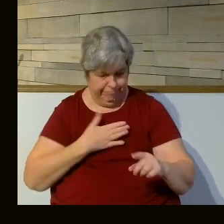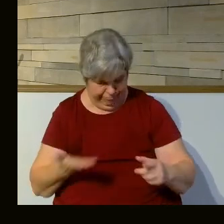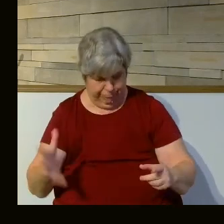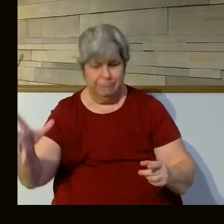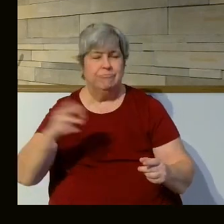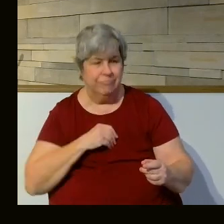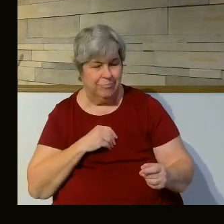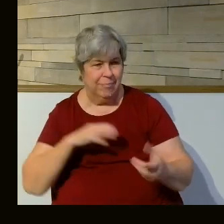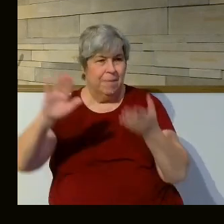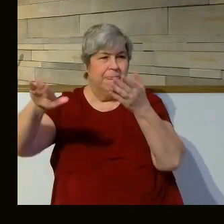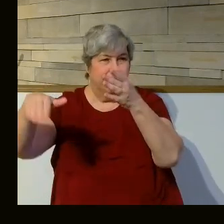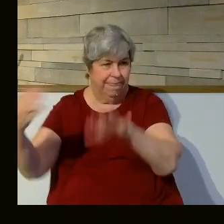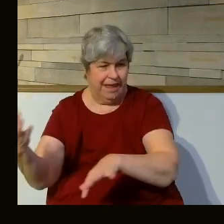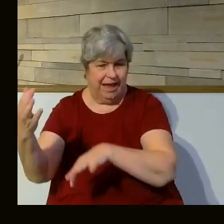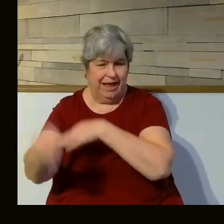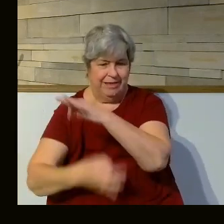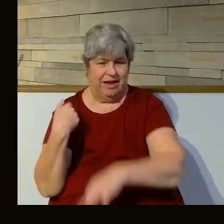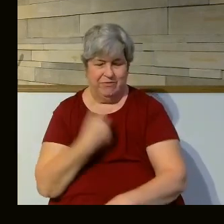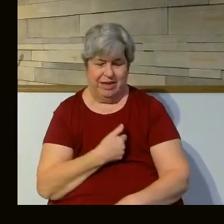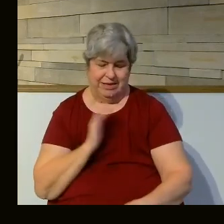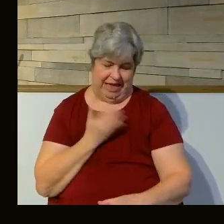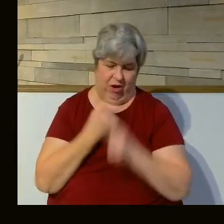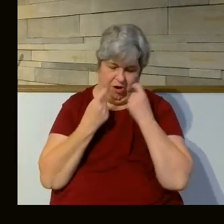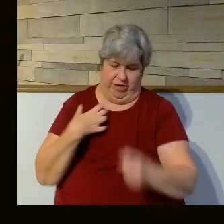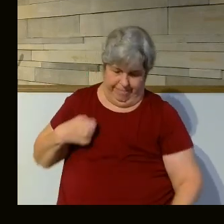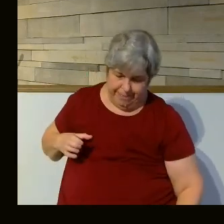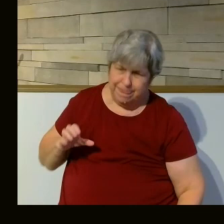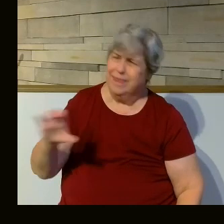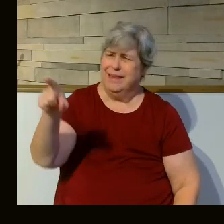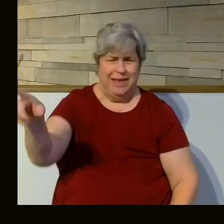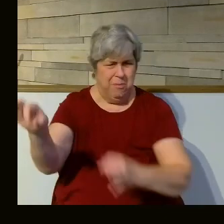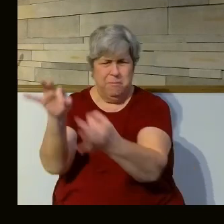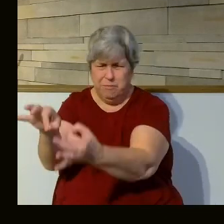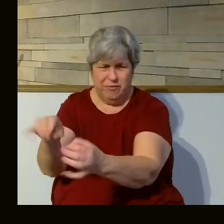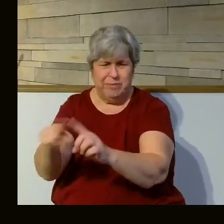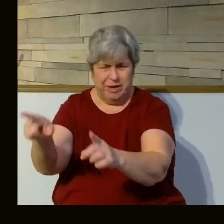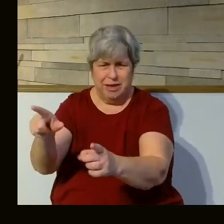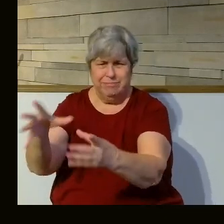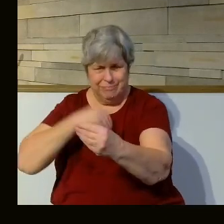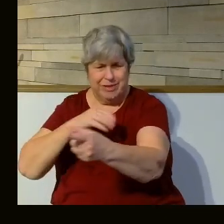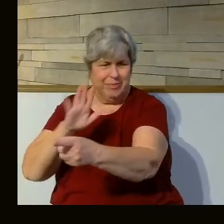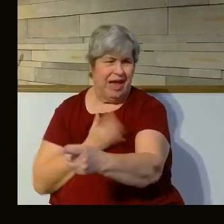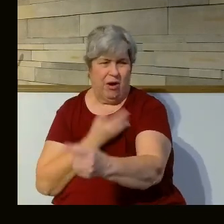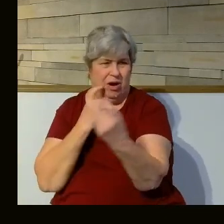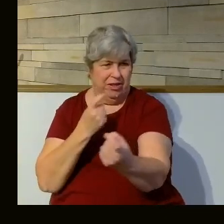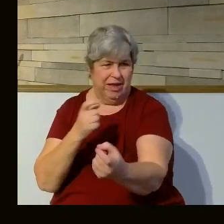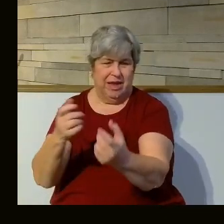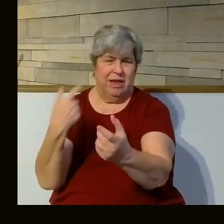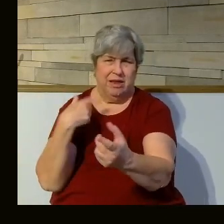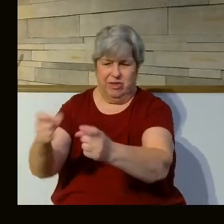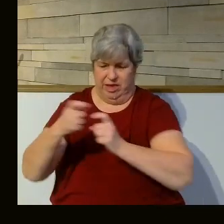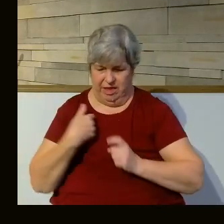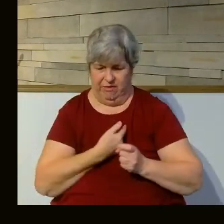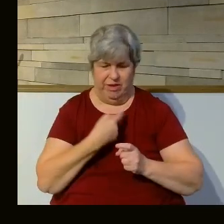cross to die so that our sin would go to him on the cross. One who knew no sin became sin so that you and I might be and could be